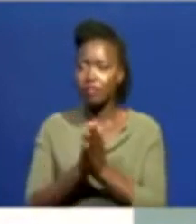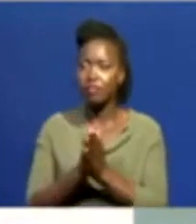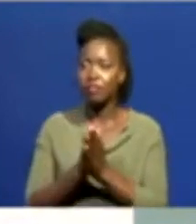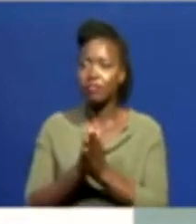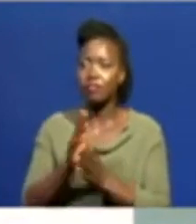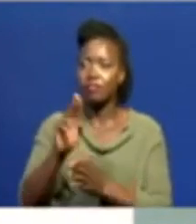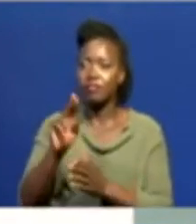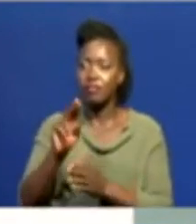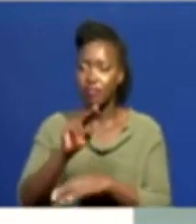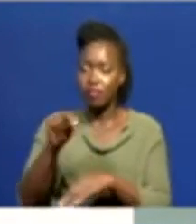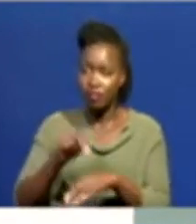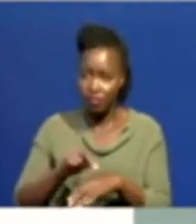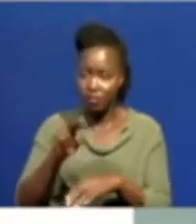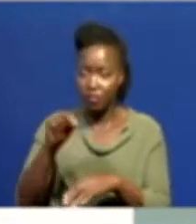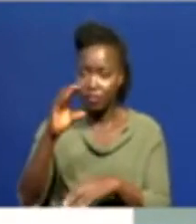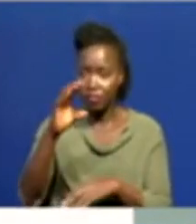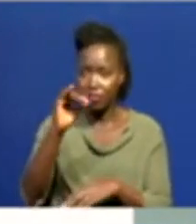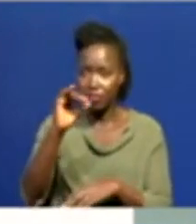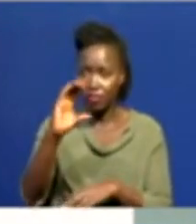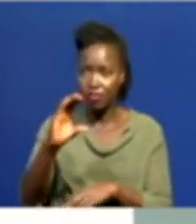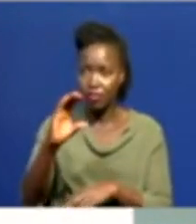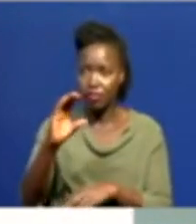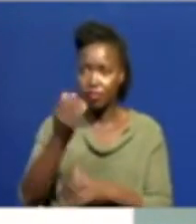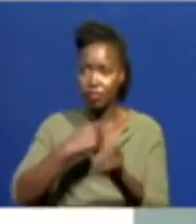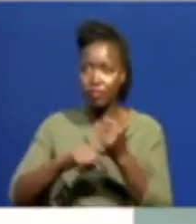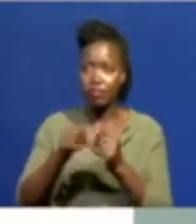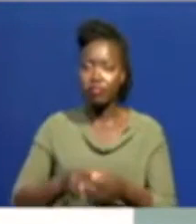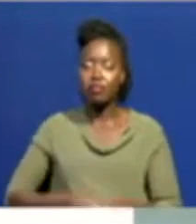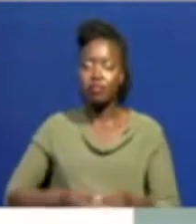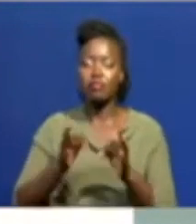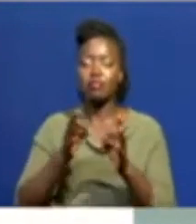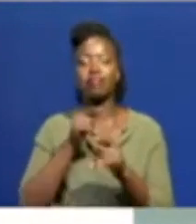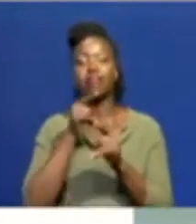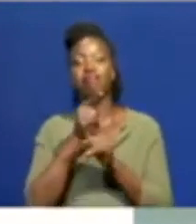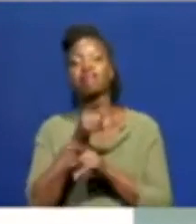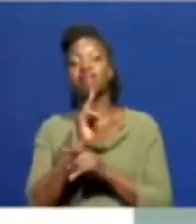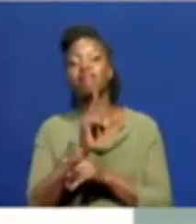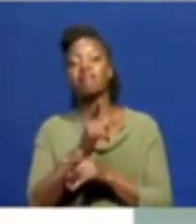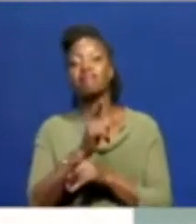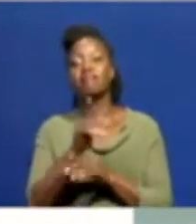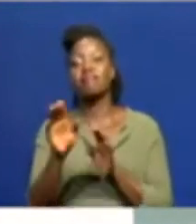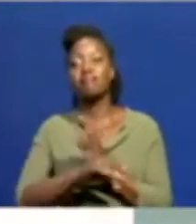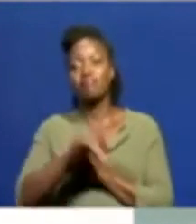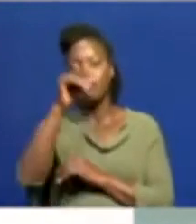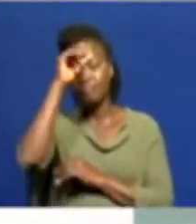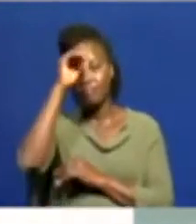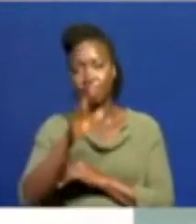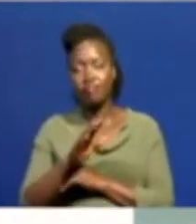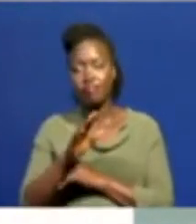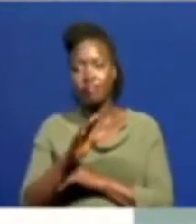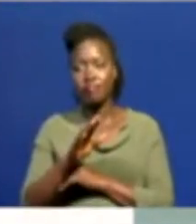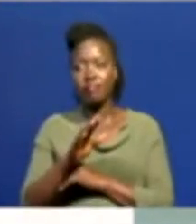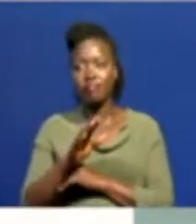Integration Commission, NCIC, to take legal action on officials allegedly threatening Deputy Governor